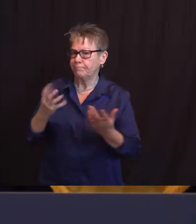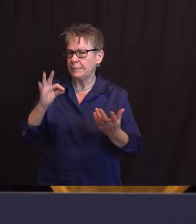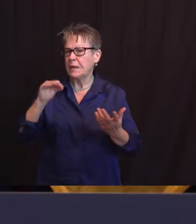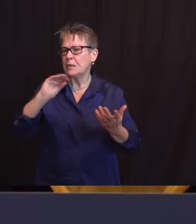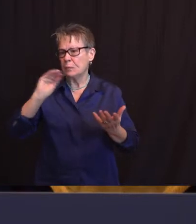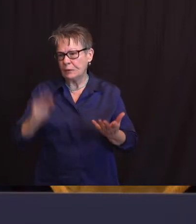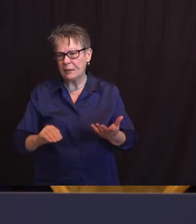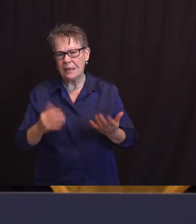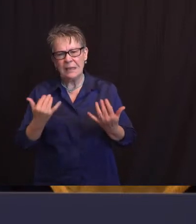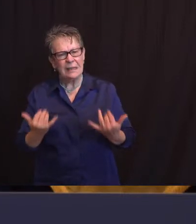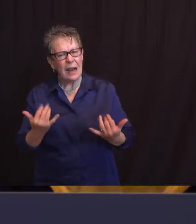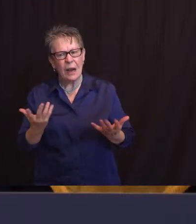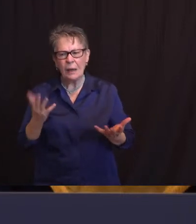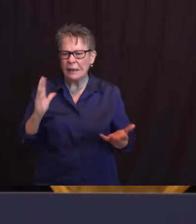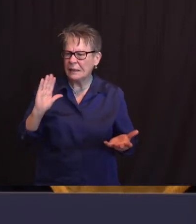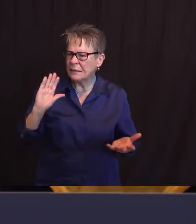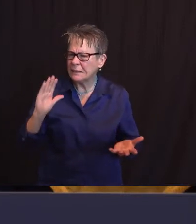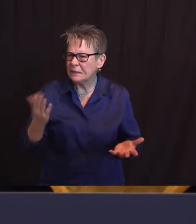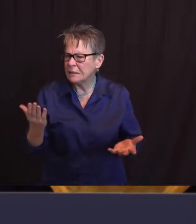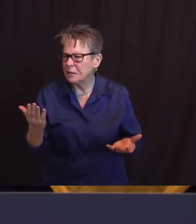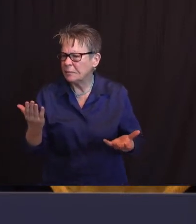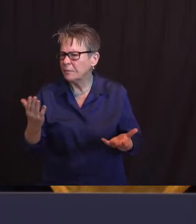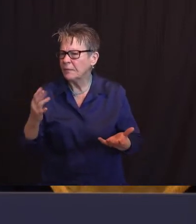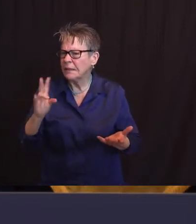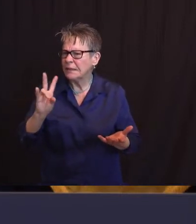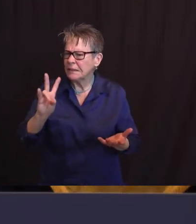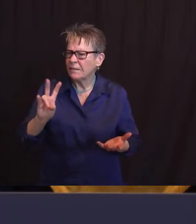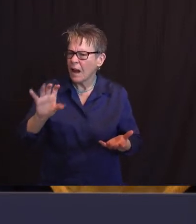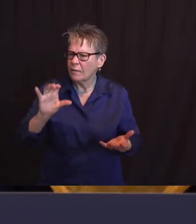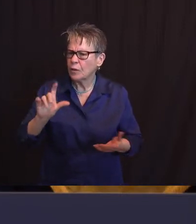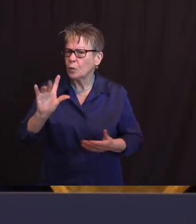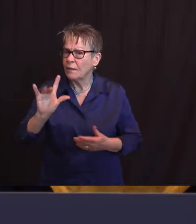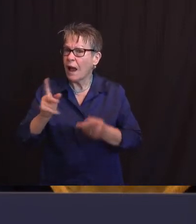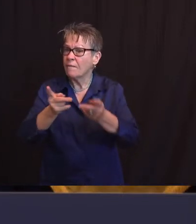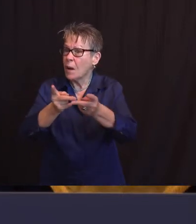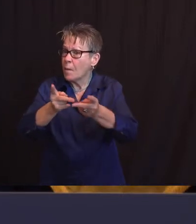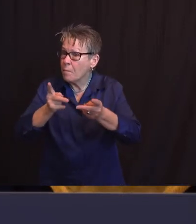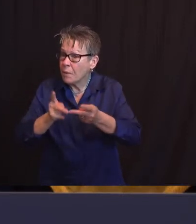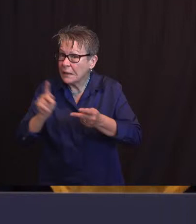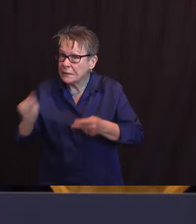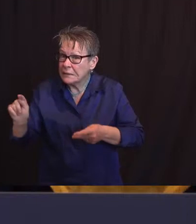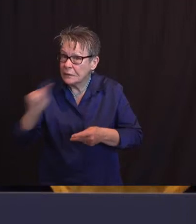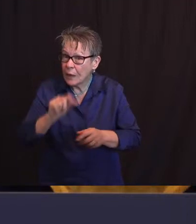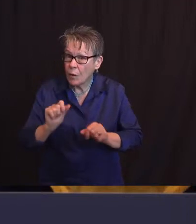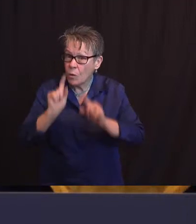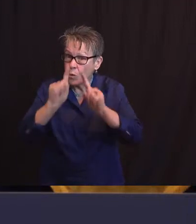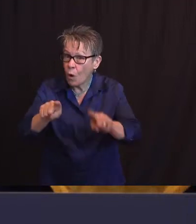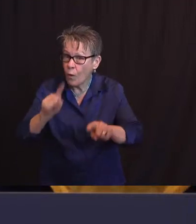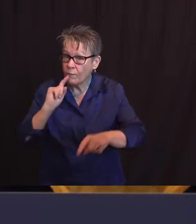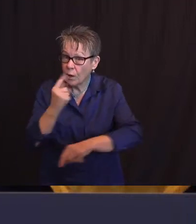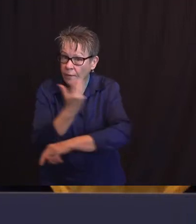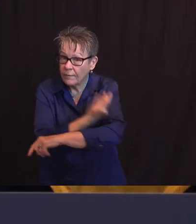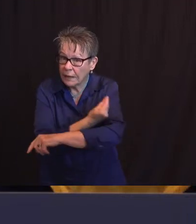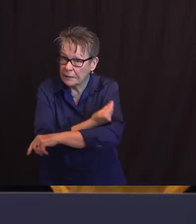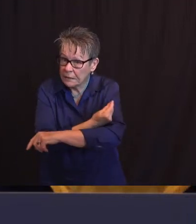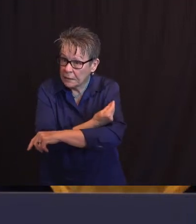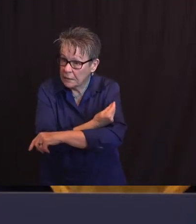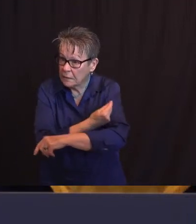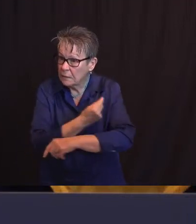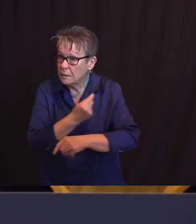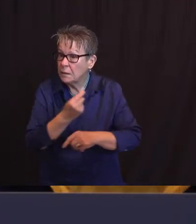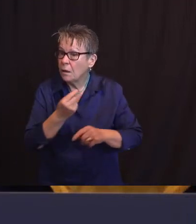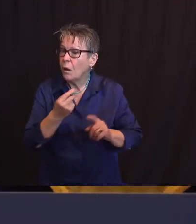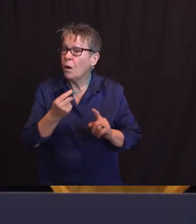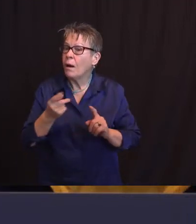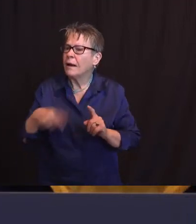now have 725 points of distribution for the vaccine. Yes. A couple of dozen of them are closed, yeah, like the